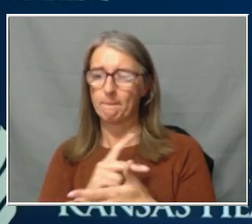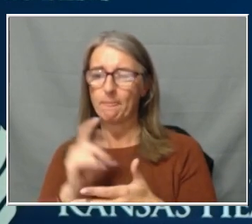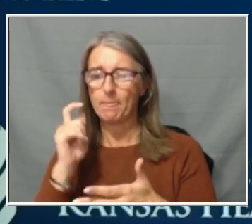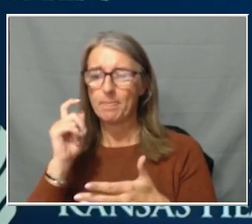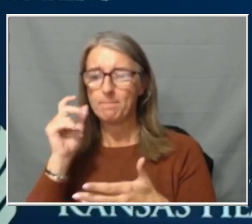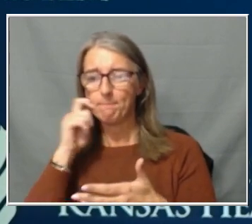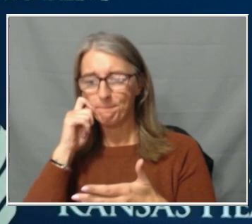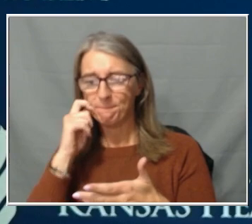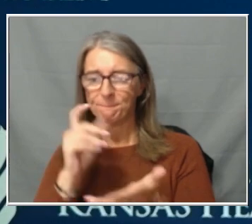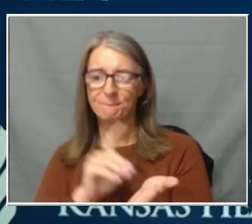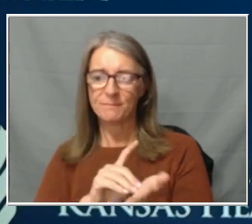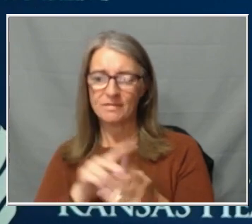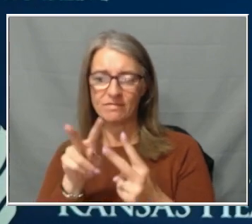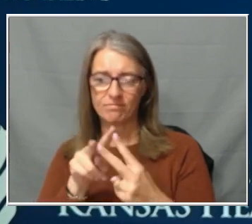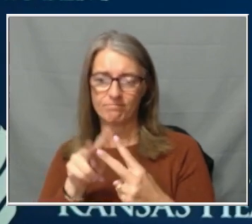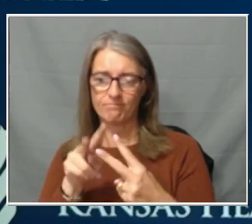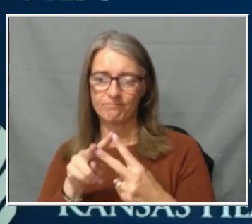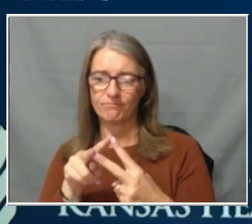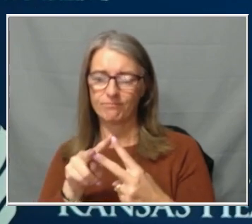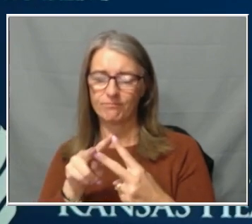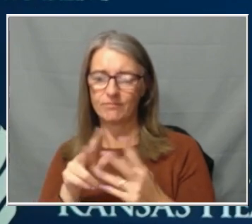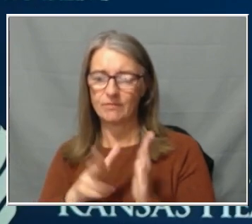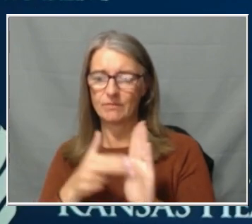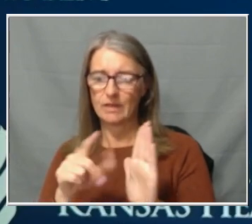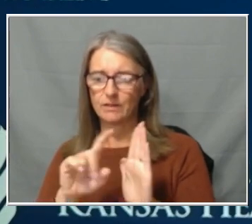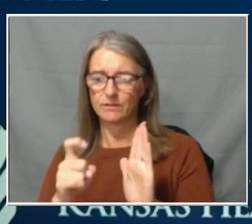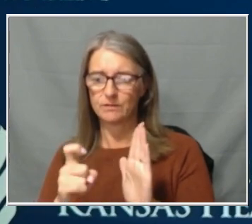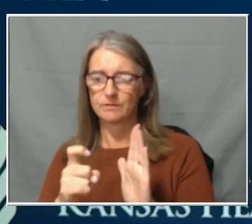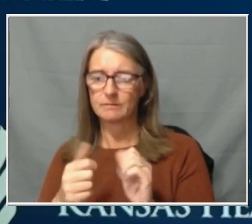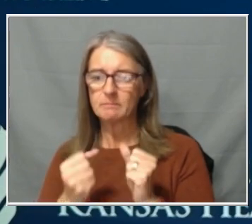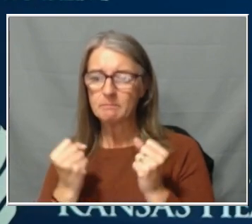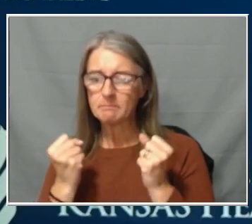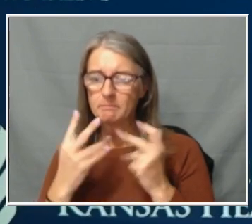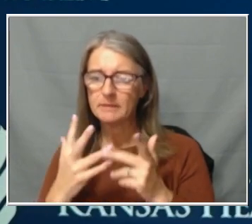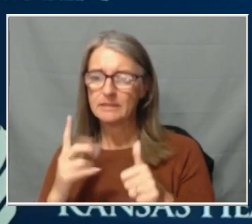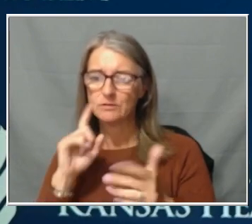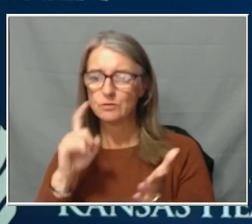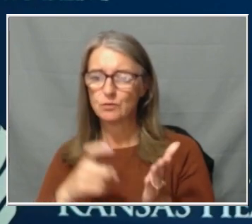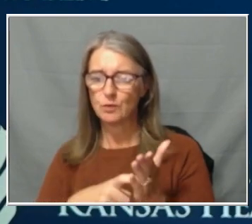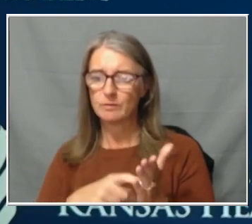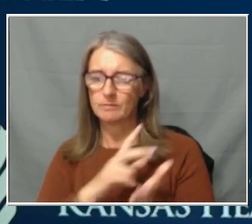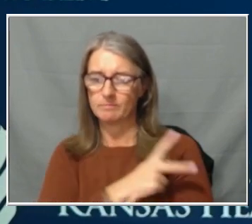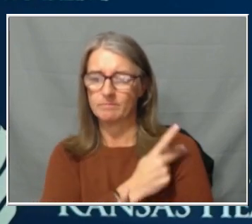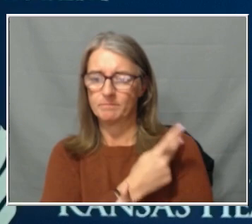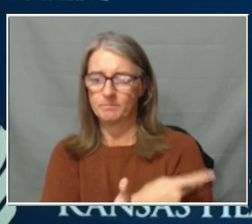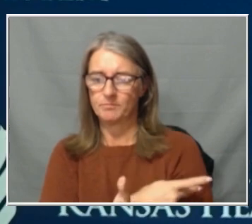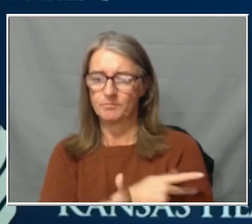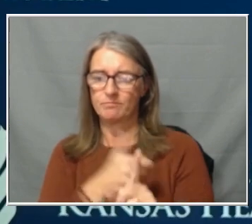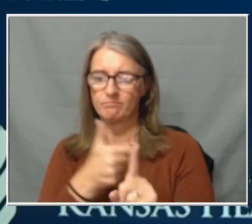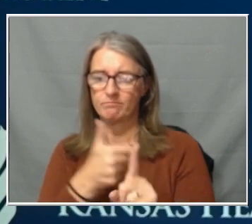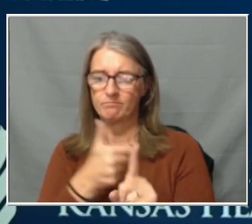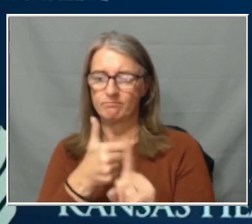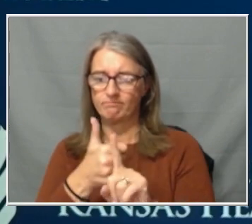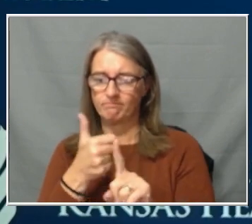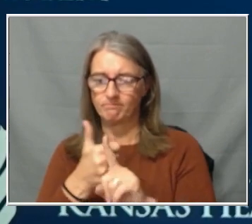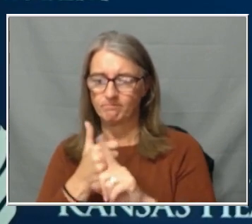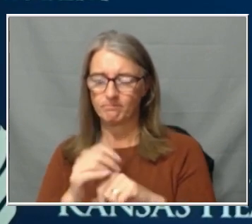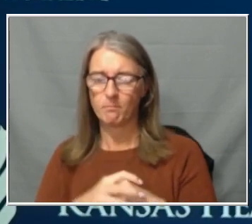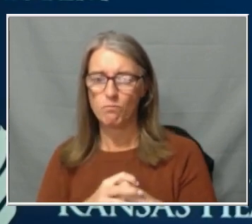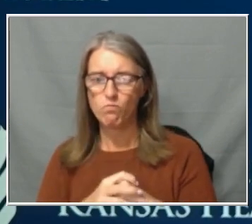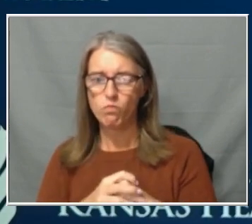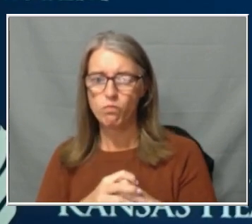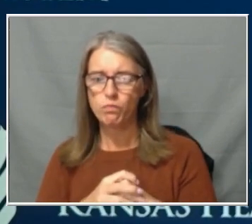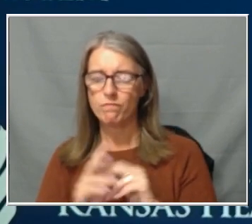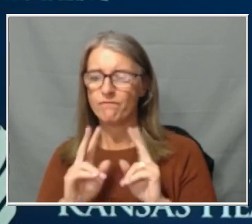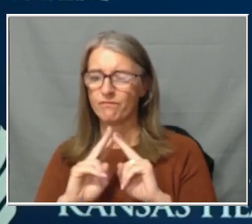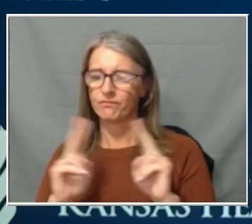dermatologist. Having said that, many melanomas are first noted by the patient herself. So it's really